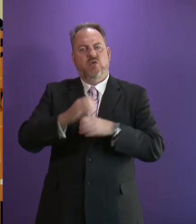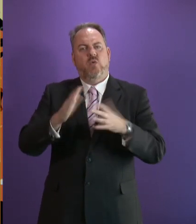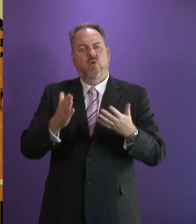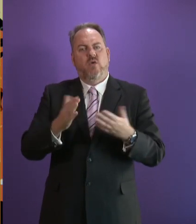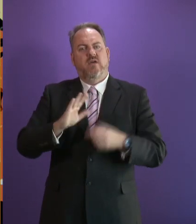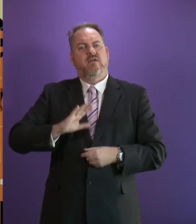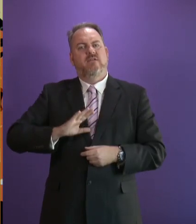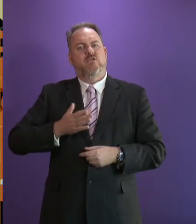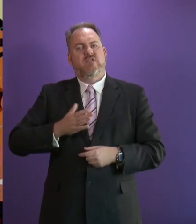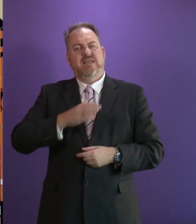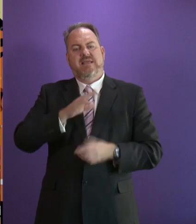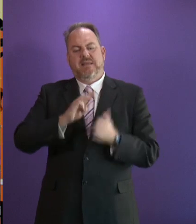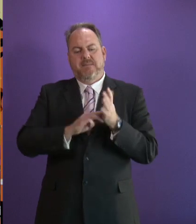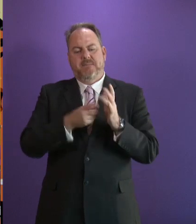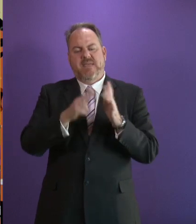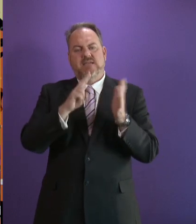elders.